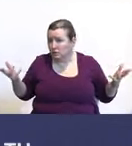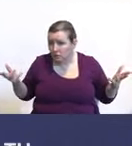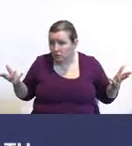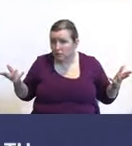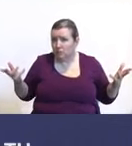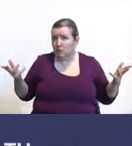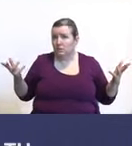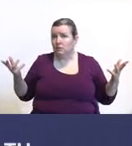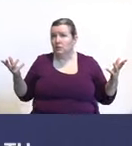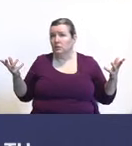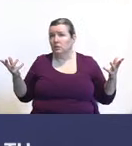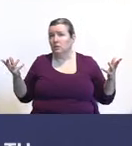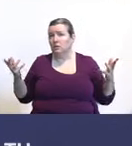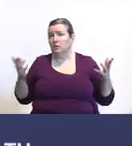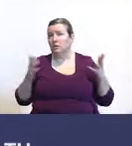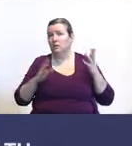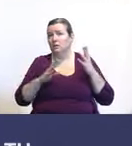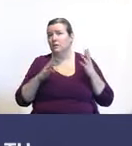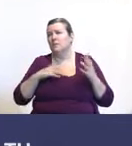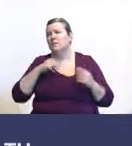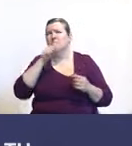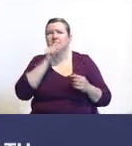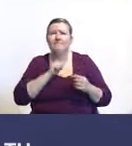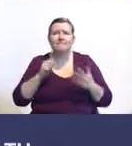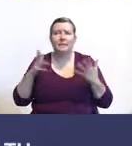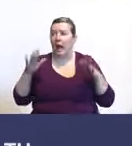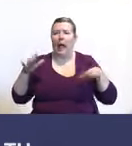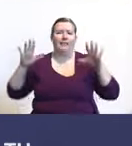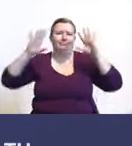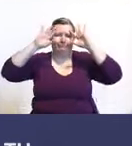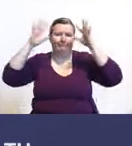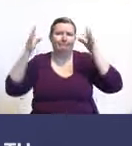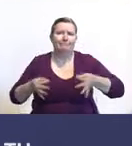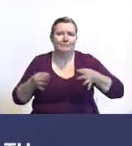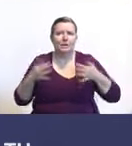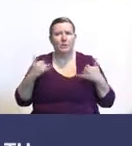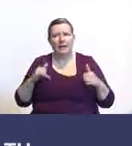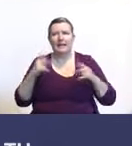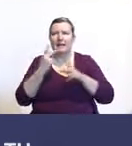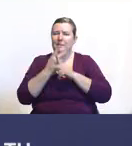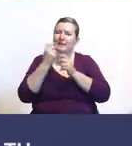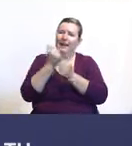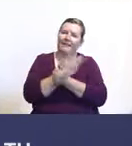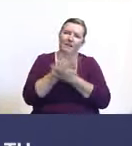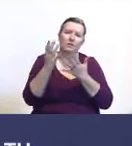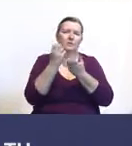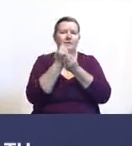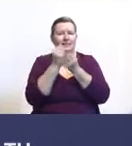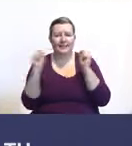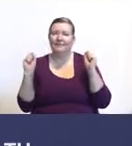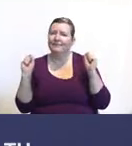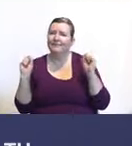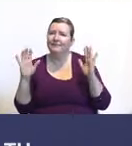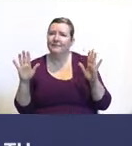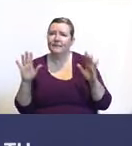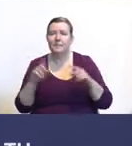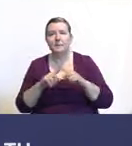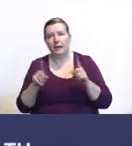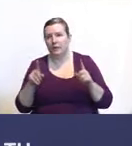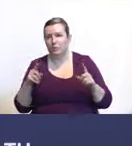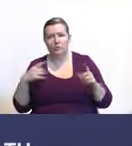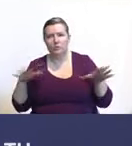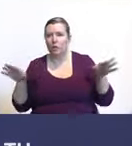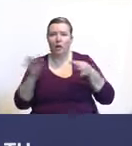that's something, bear with us. We clearly are trying to, as safely and responsibly, but as quickly as we can, get to a